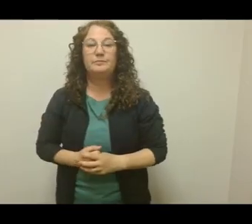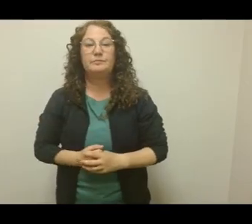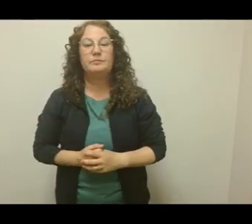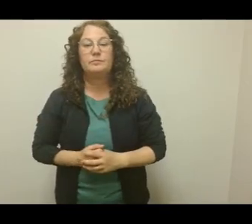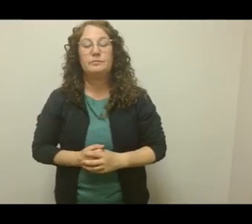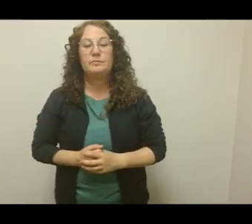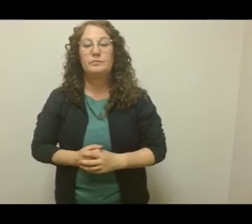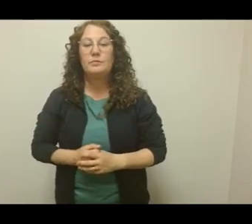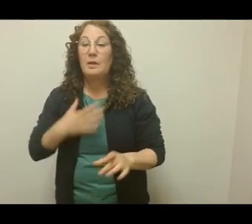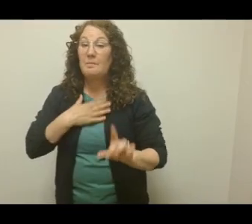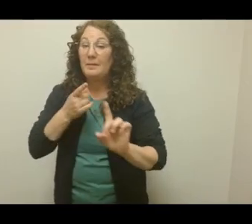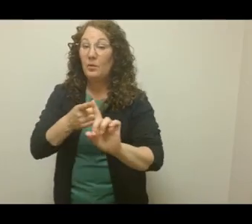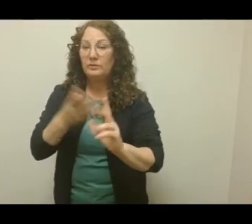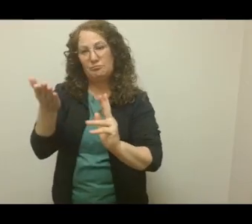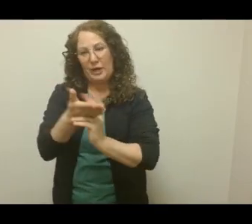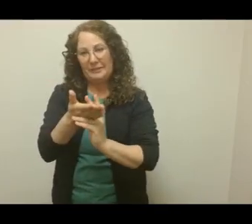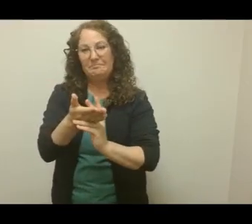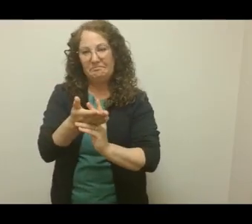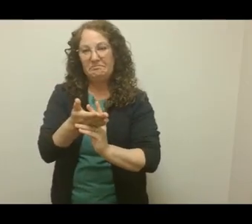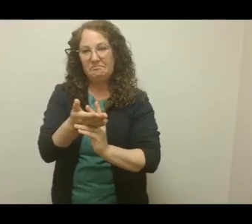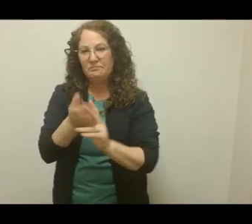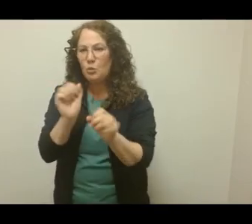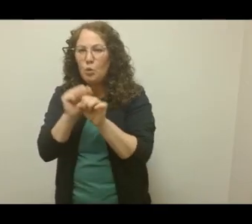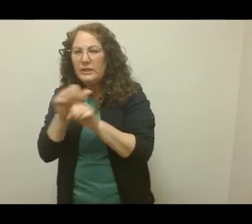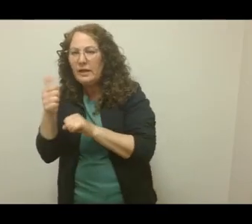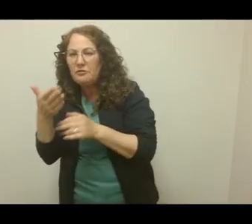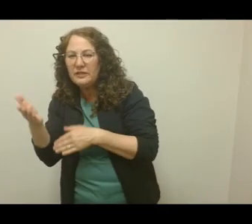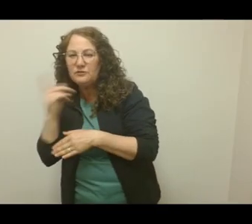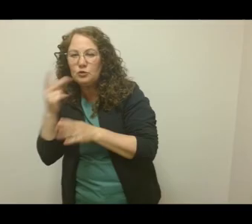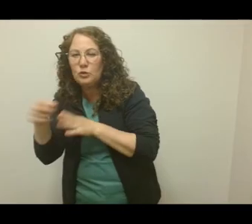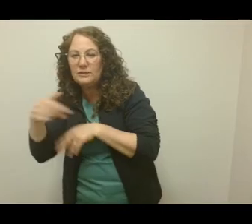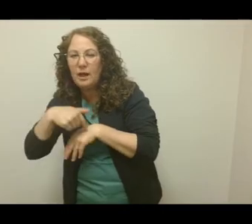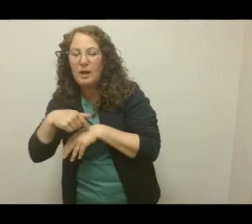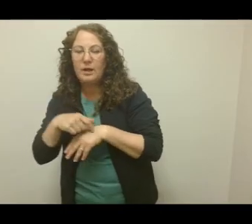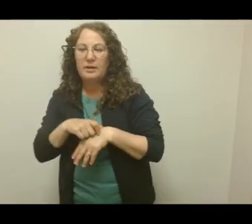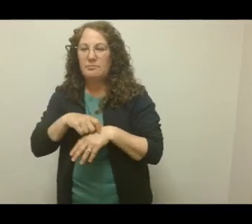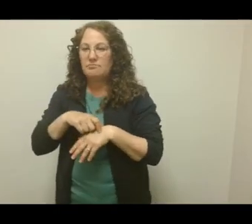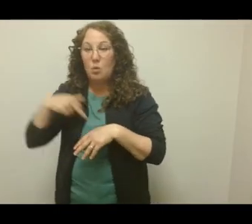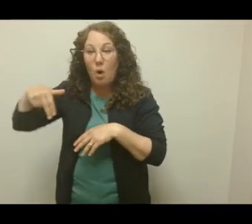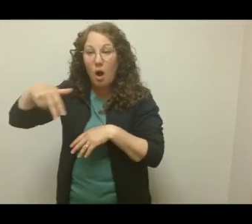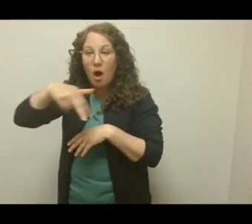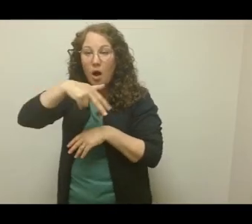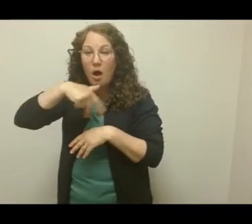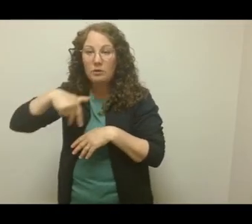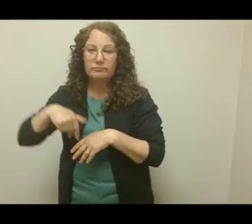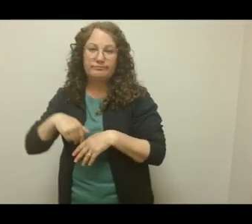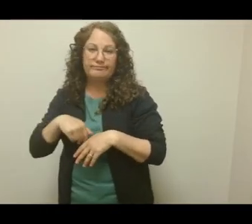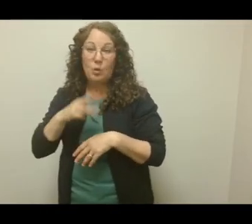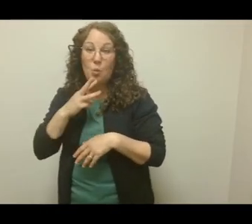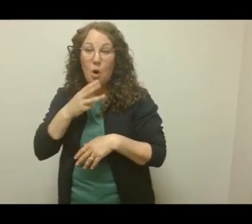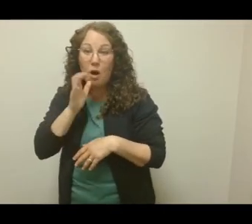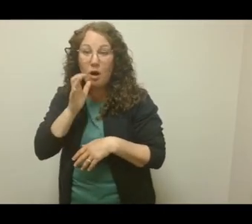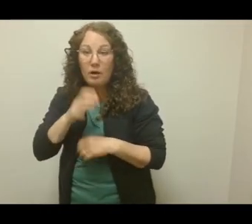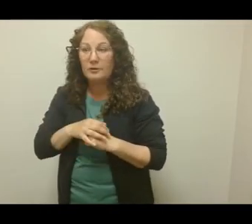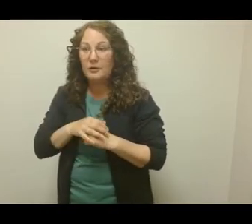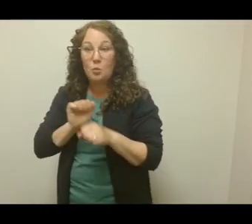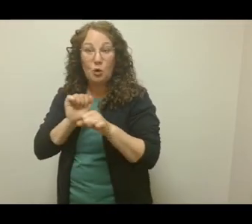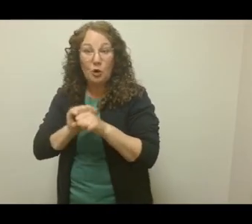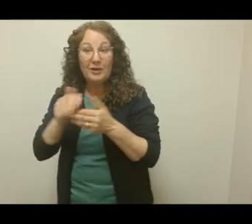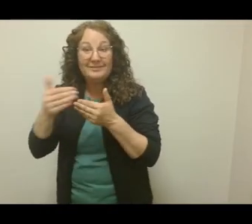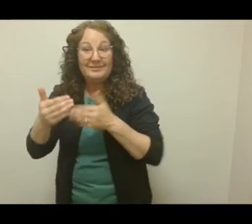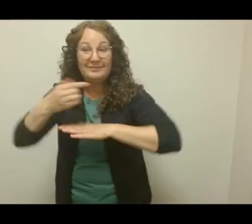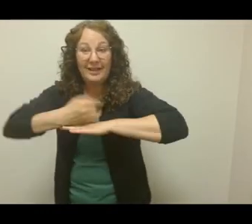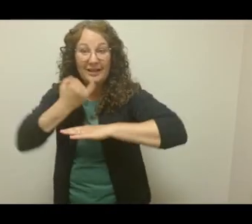So taking a break, maybe work on something else for a little bit, take a quick walk, get a glass of water, work on it tomorrow if you